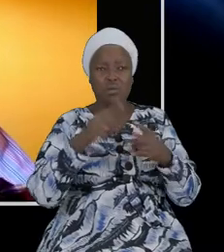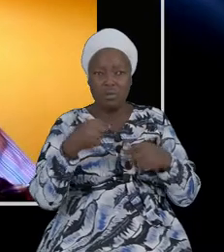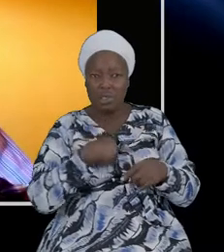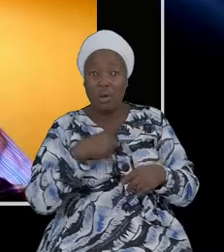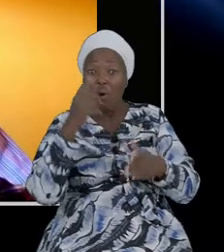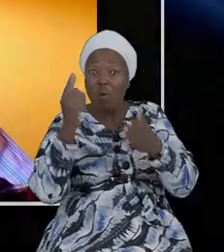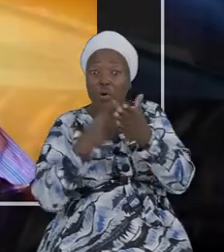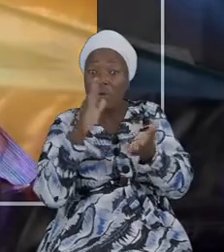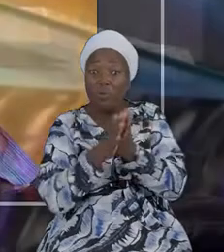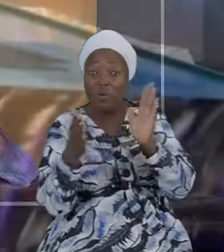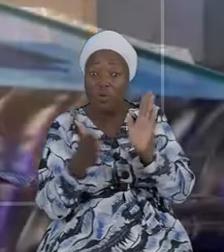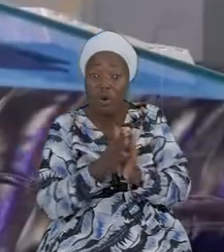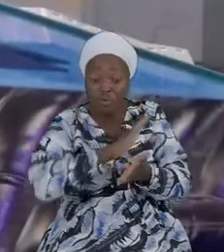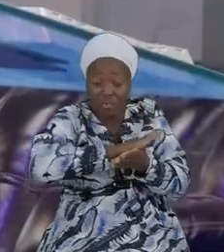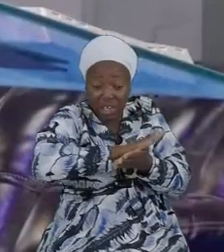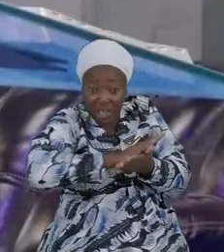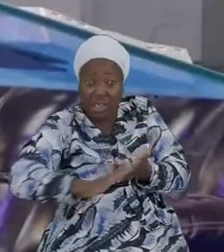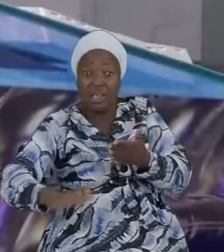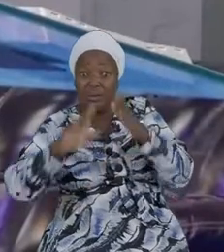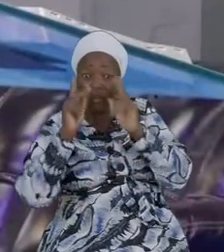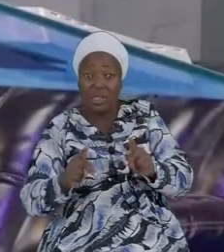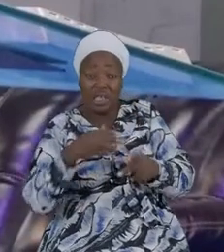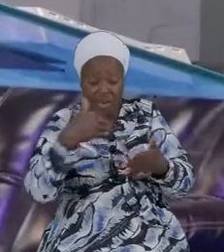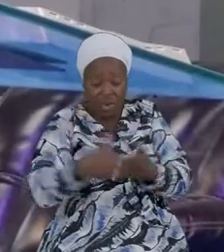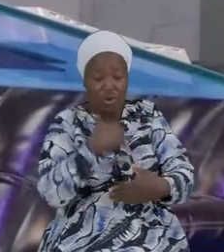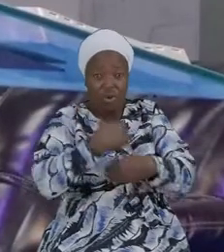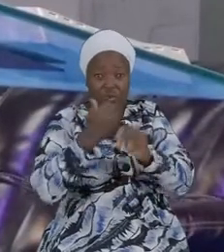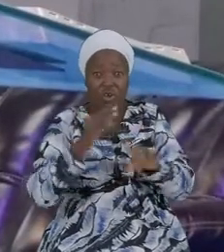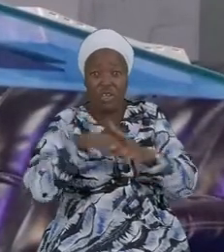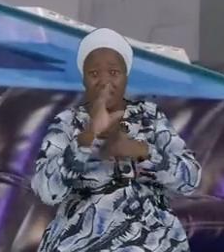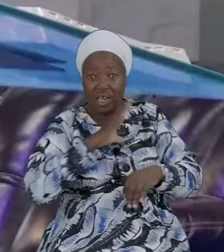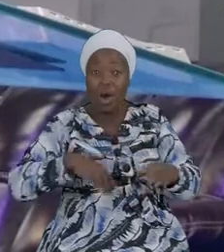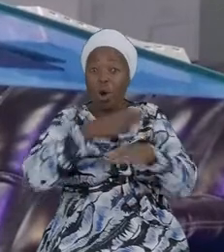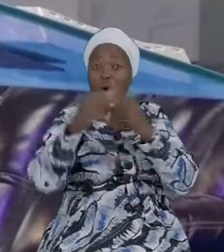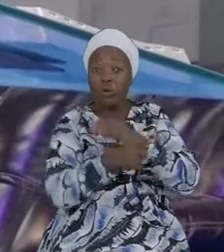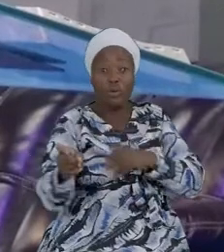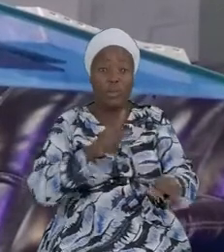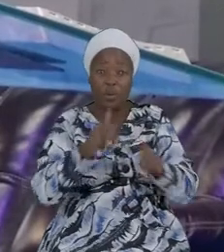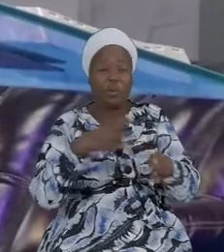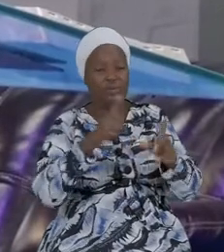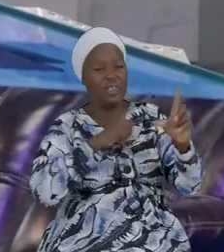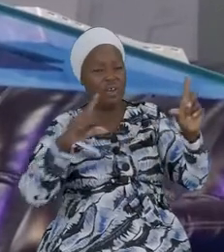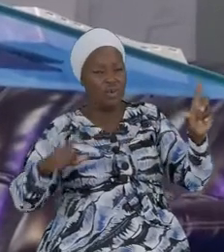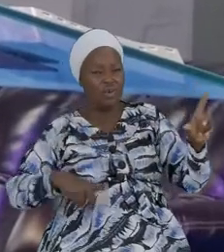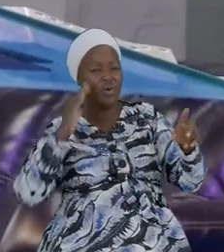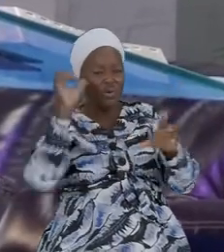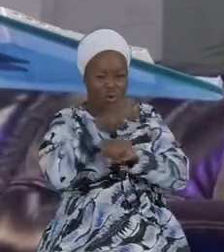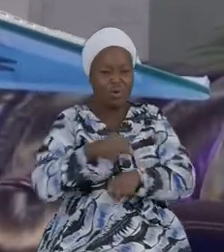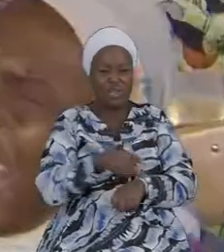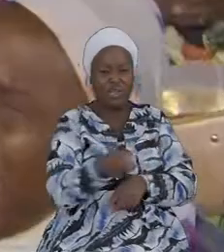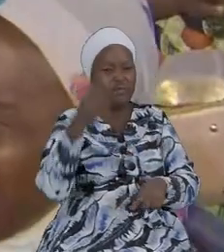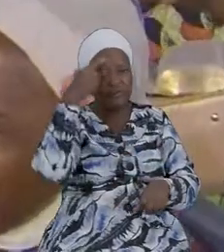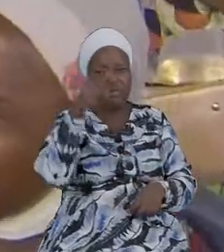become incorruptible, a new creature in Christ, all those people, the Lord will conquer them for